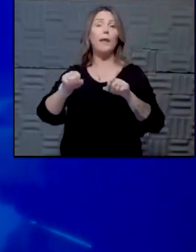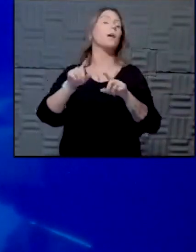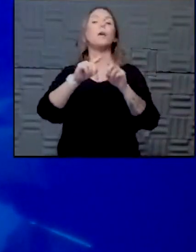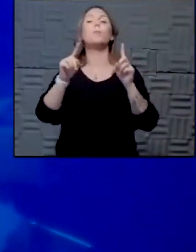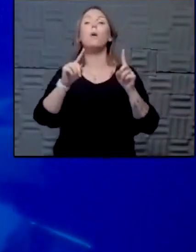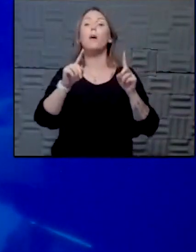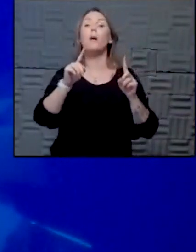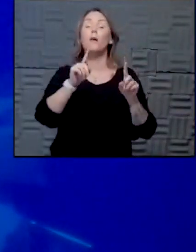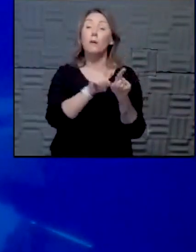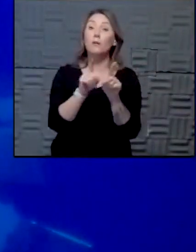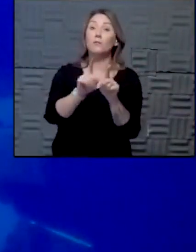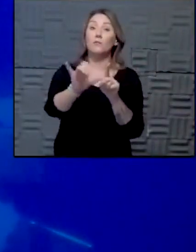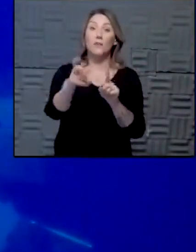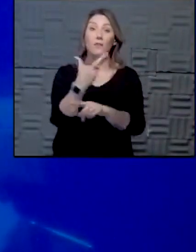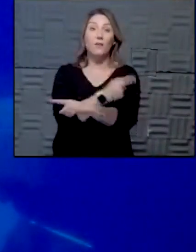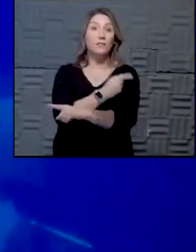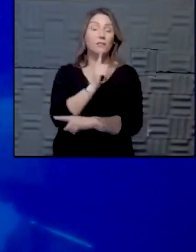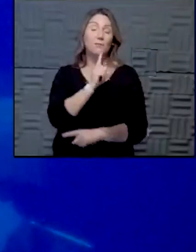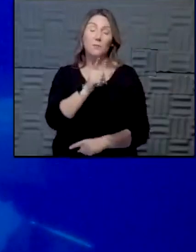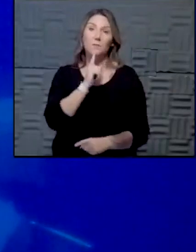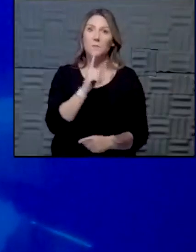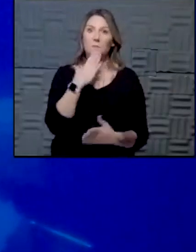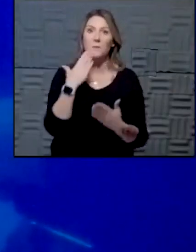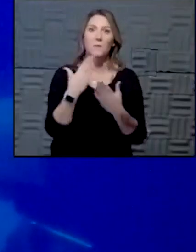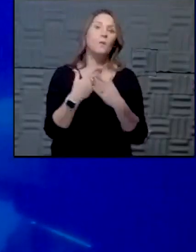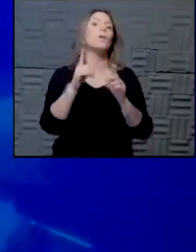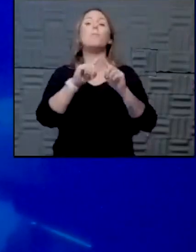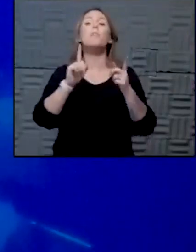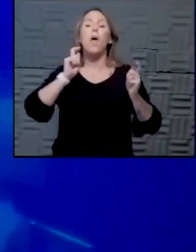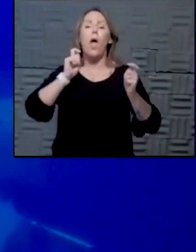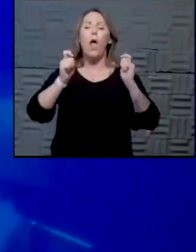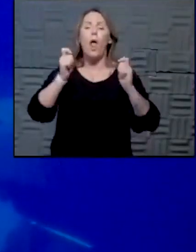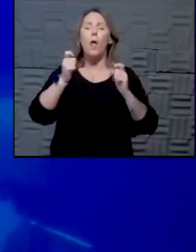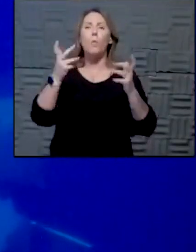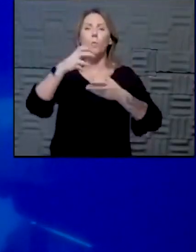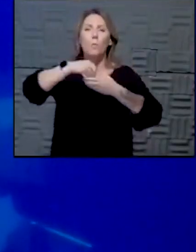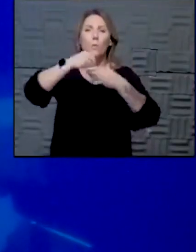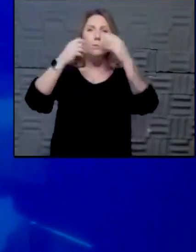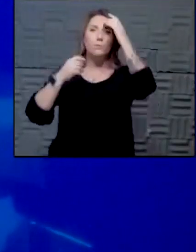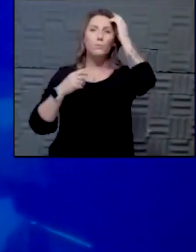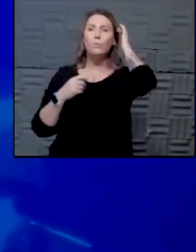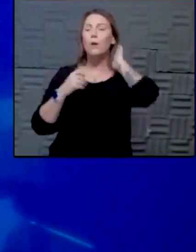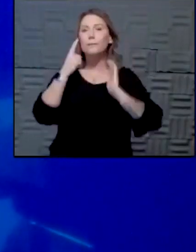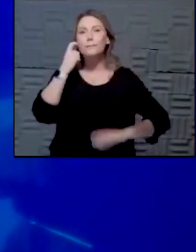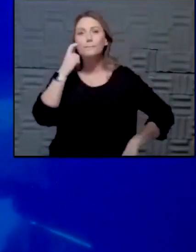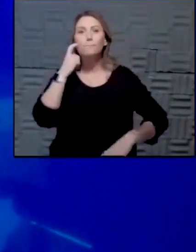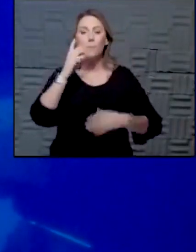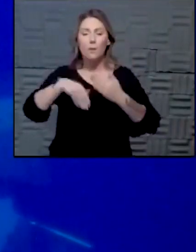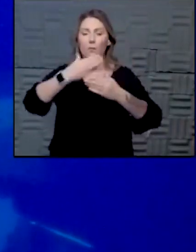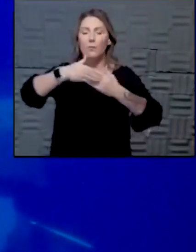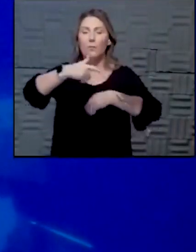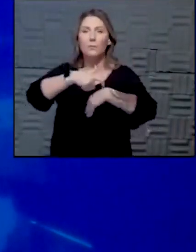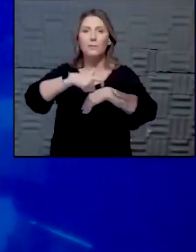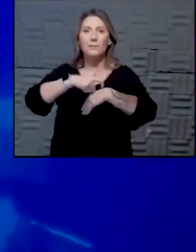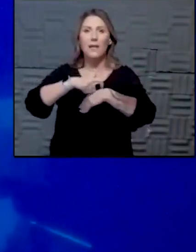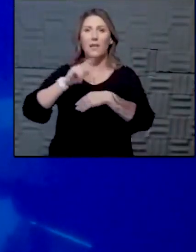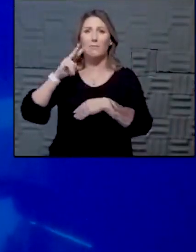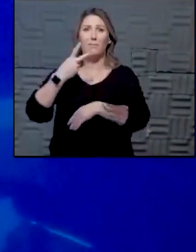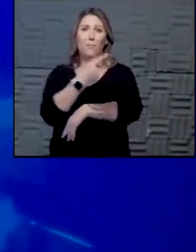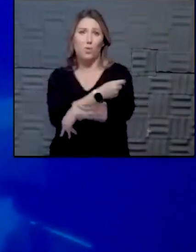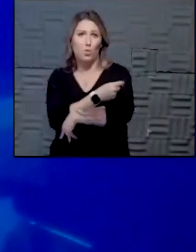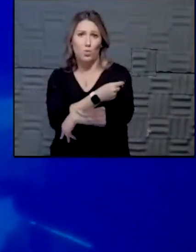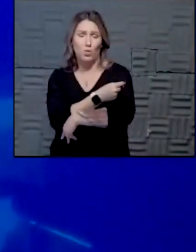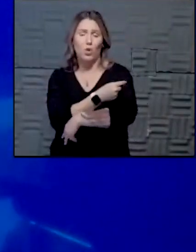still look really good against that. They just fine-tuned it a little better. So I suspect that the next time, that whenever you do get a booster, you're probably going to get the